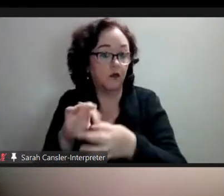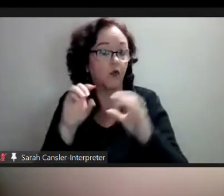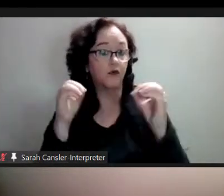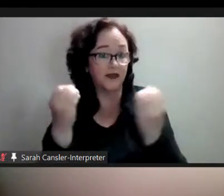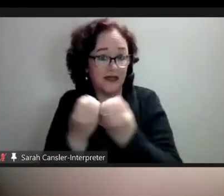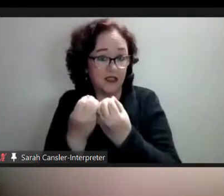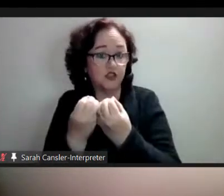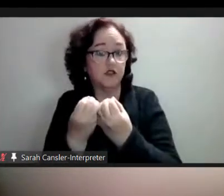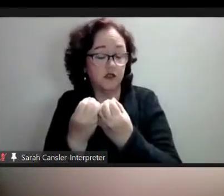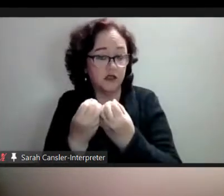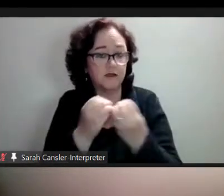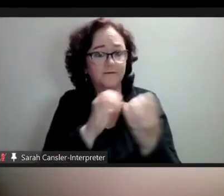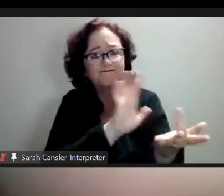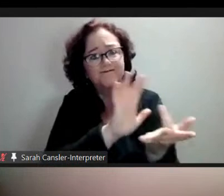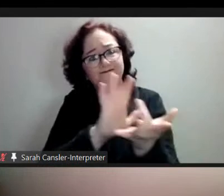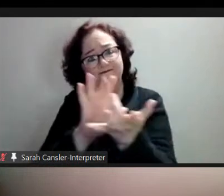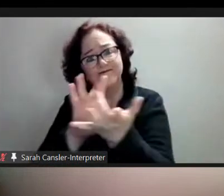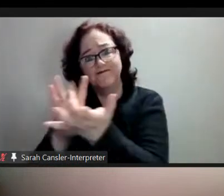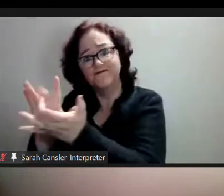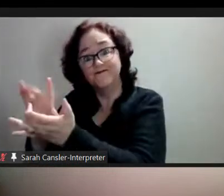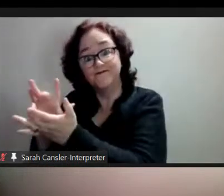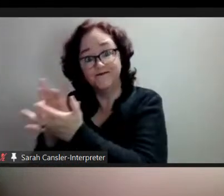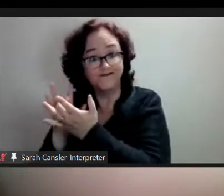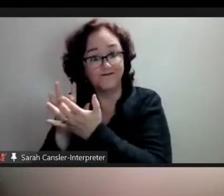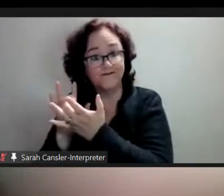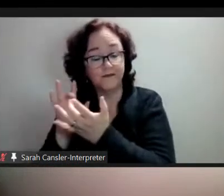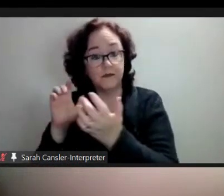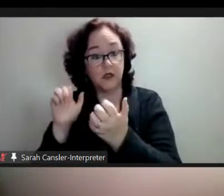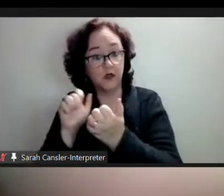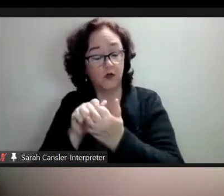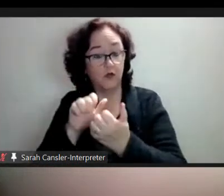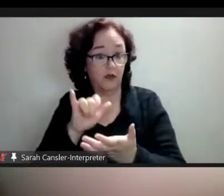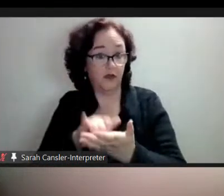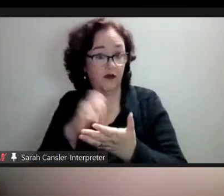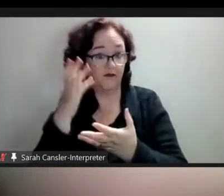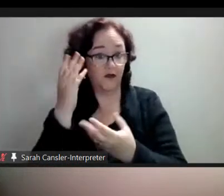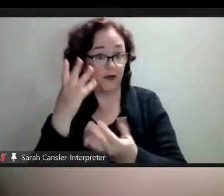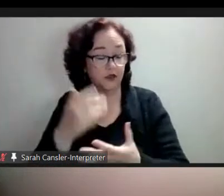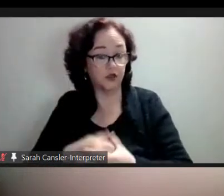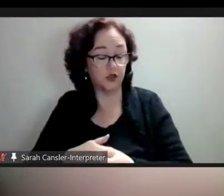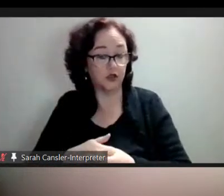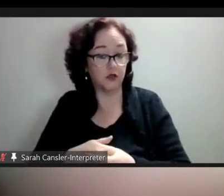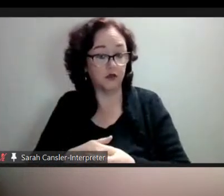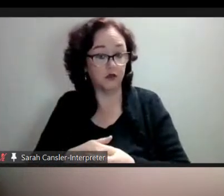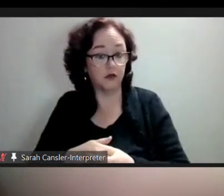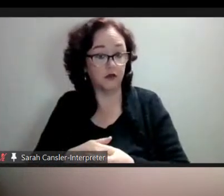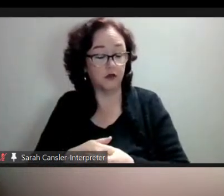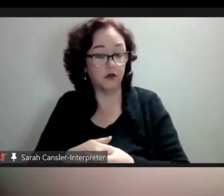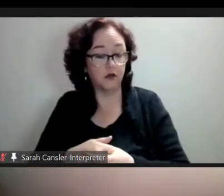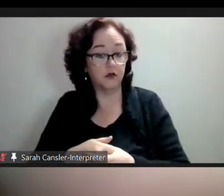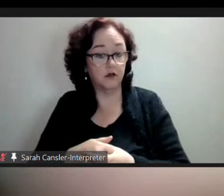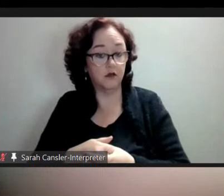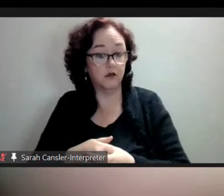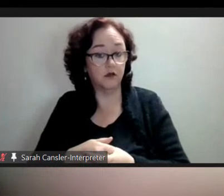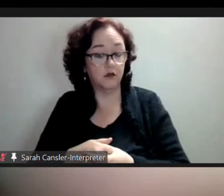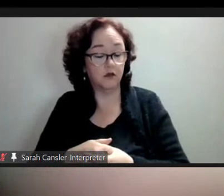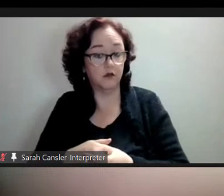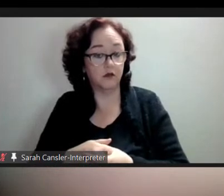organizations, you know, with this press release, but more than press release, info on